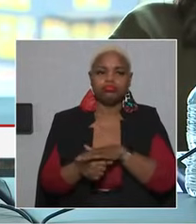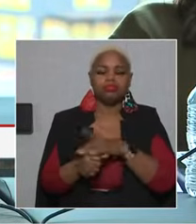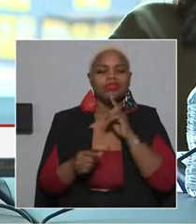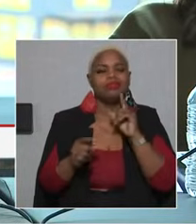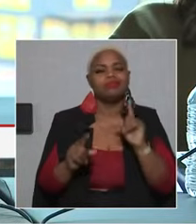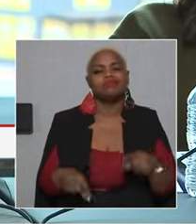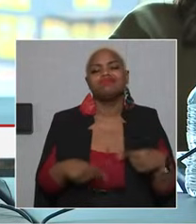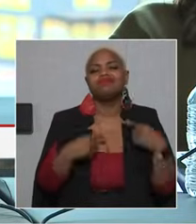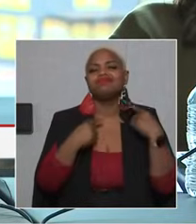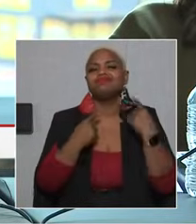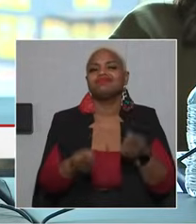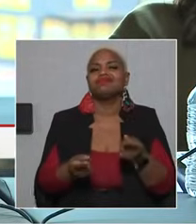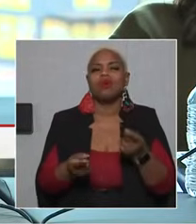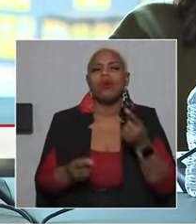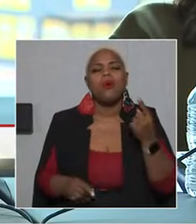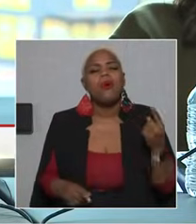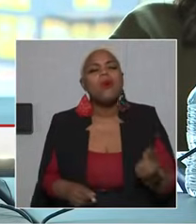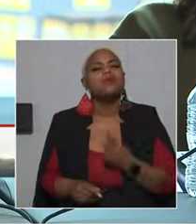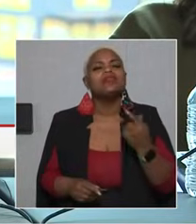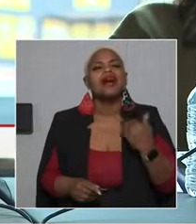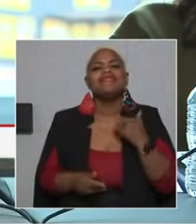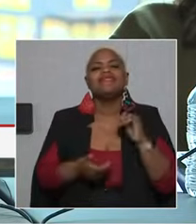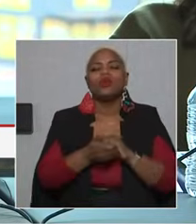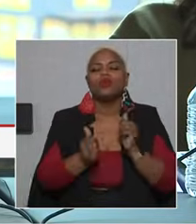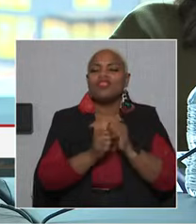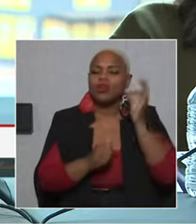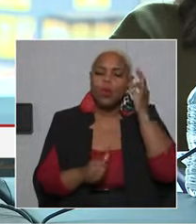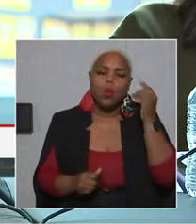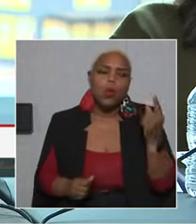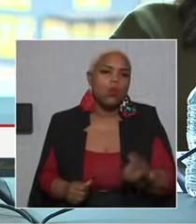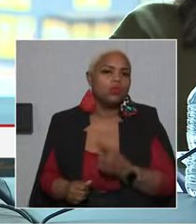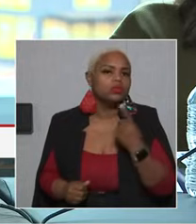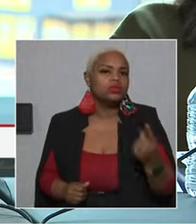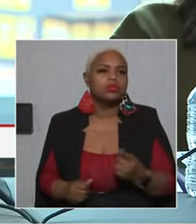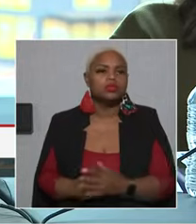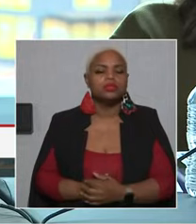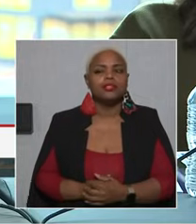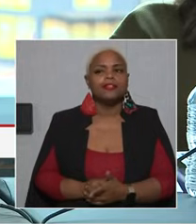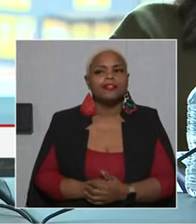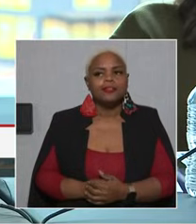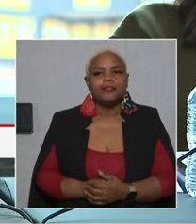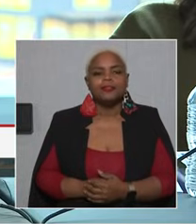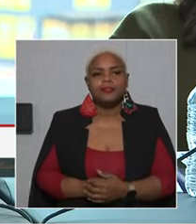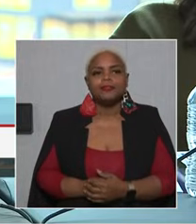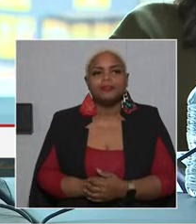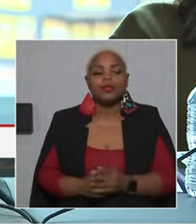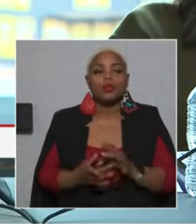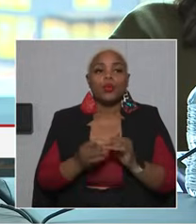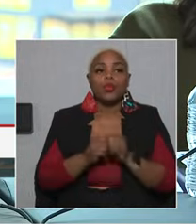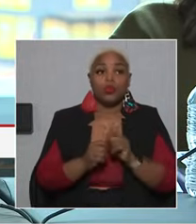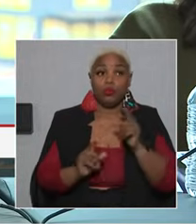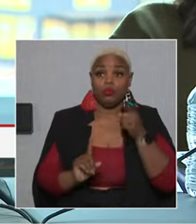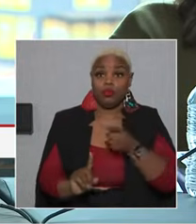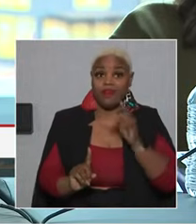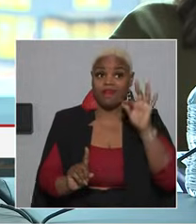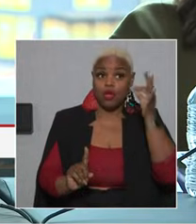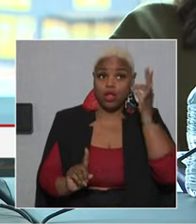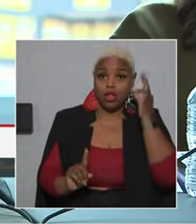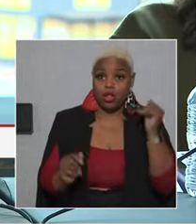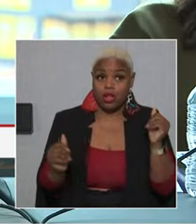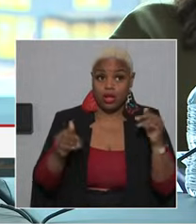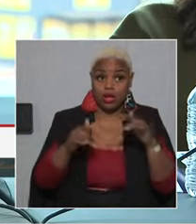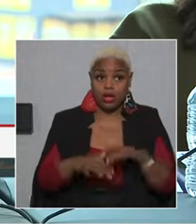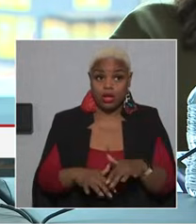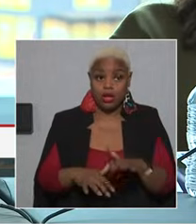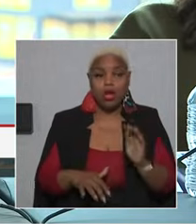always been there. What I will add with respect to once the surge began, the strategies that we have in place